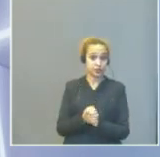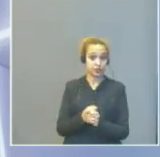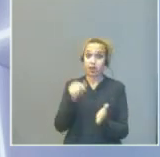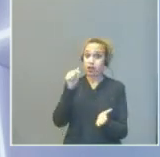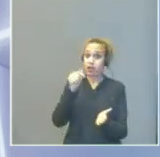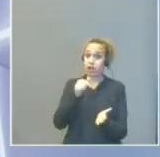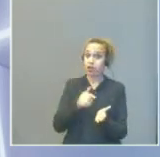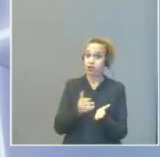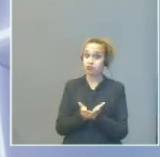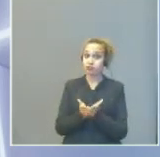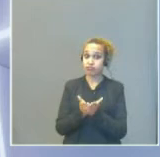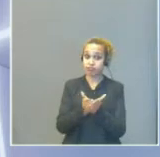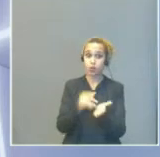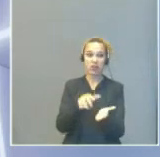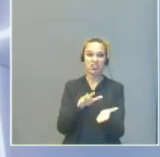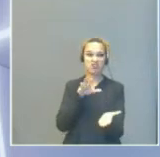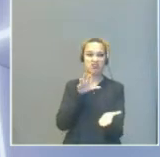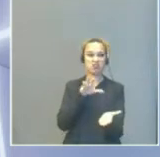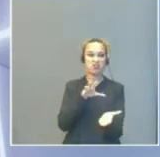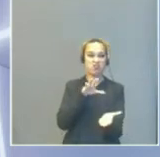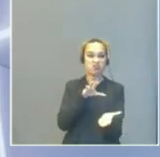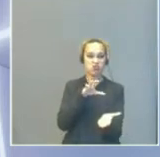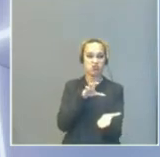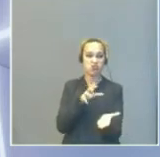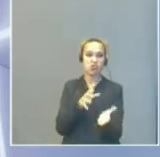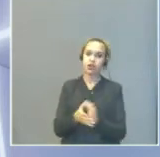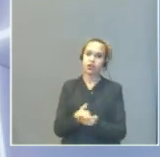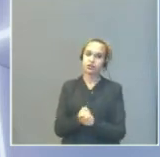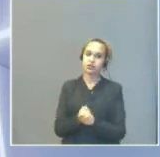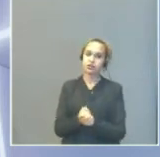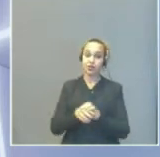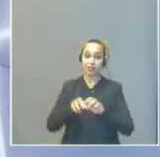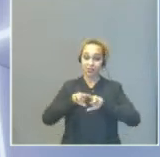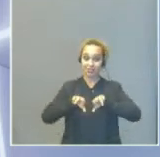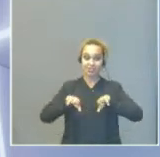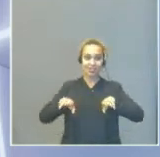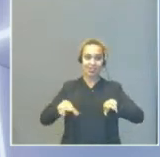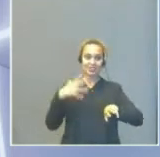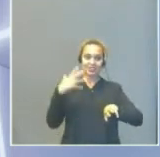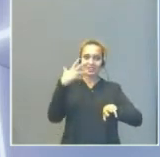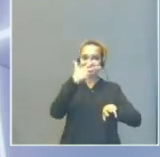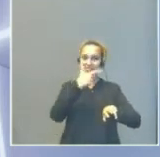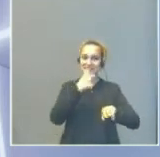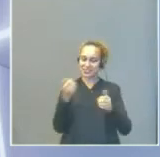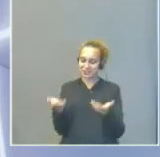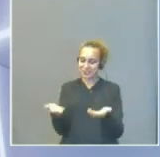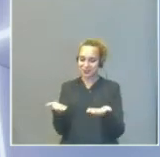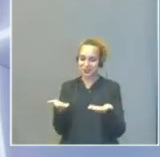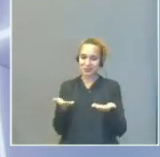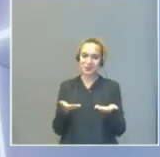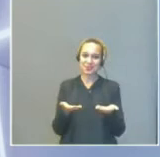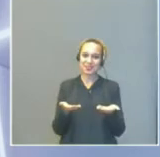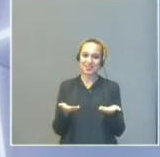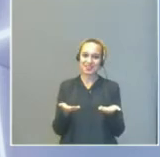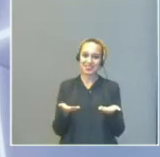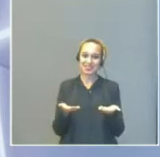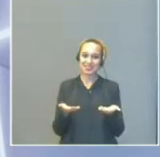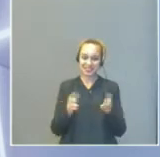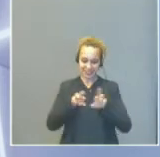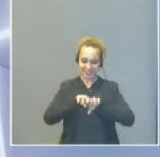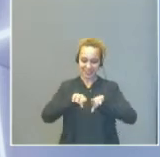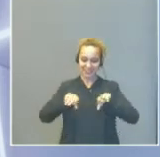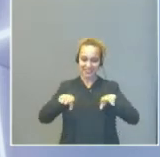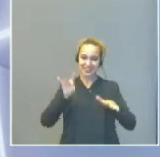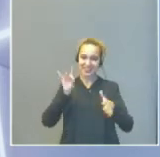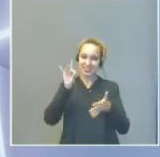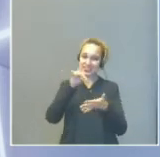Diversity is beautiful and invited, but diversity in itself could be a diversity